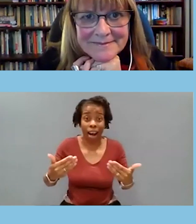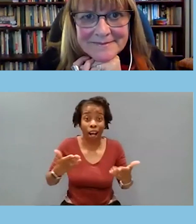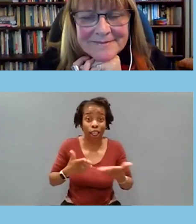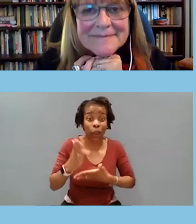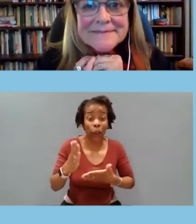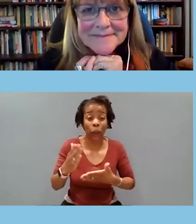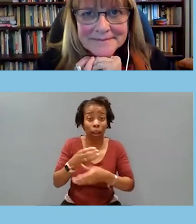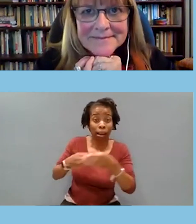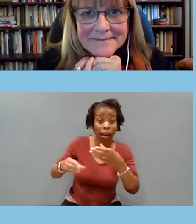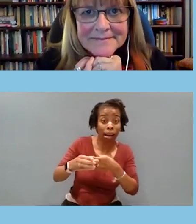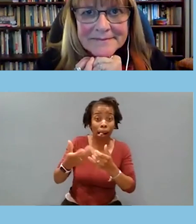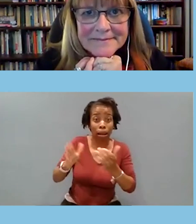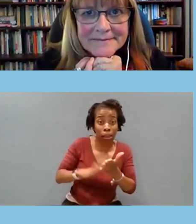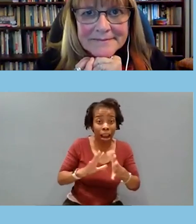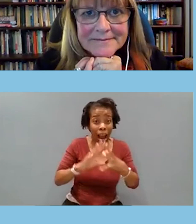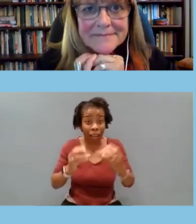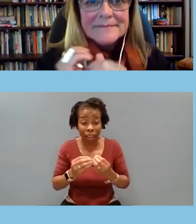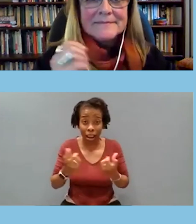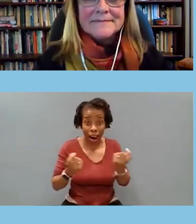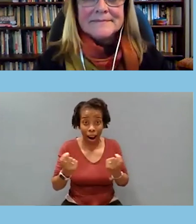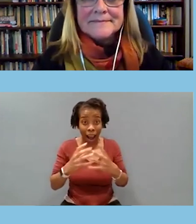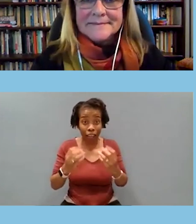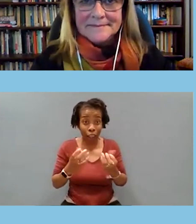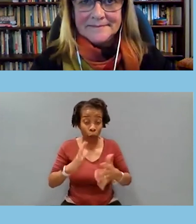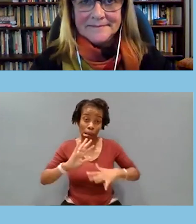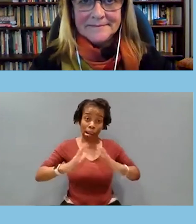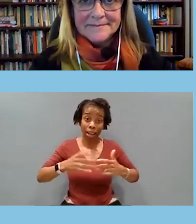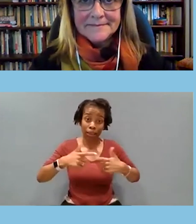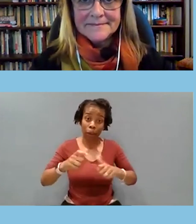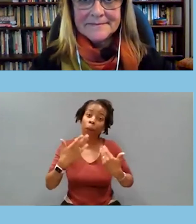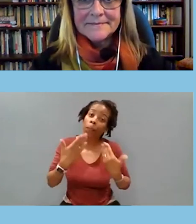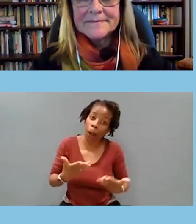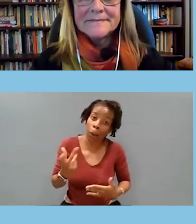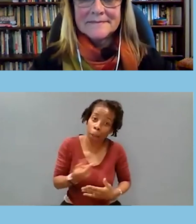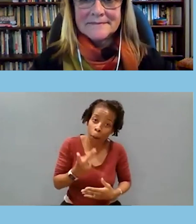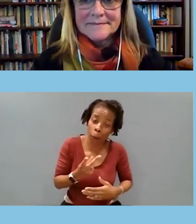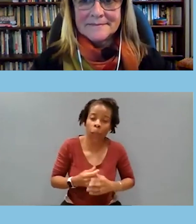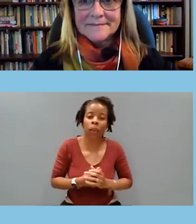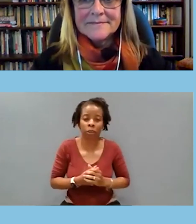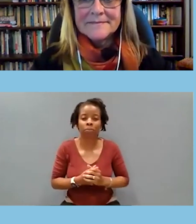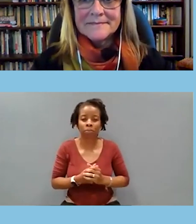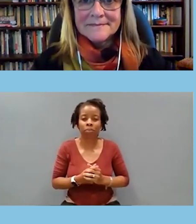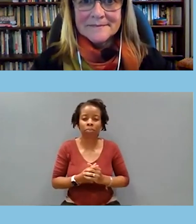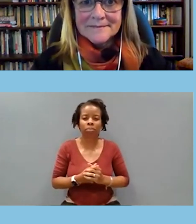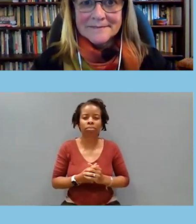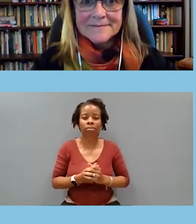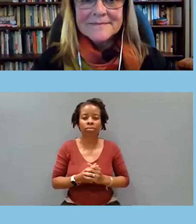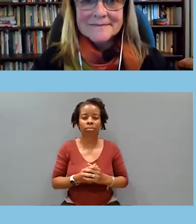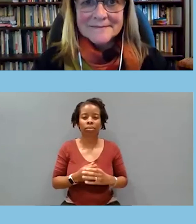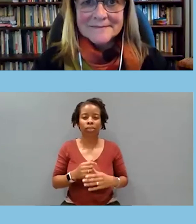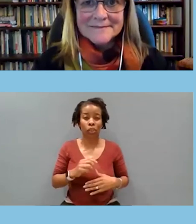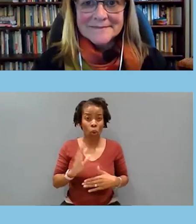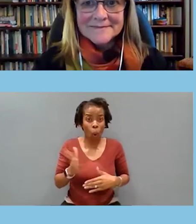moment, and for managing to deal with that in an extraordinary way tonight. We really appreciate that. We are all